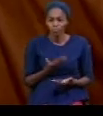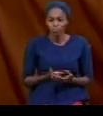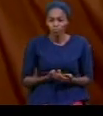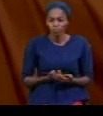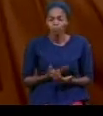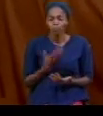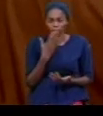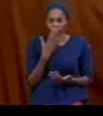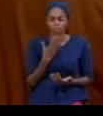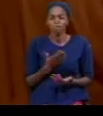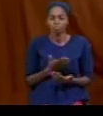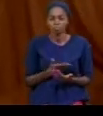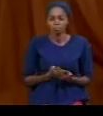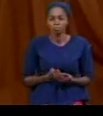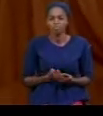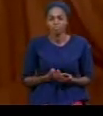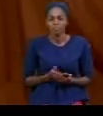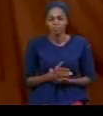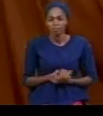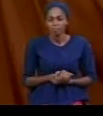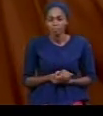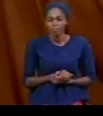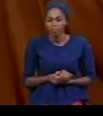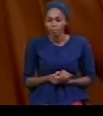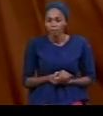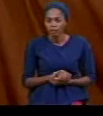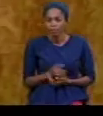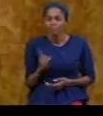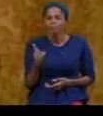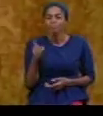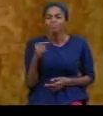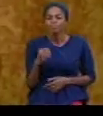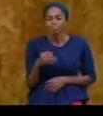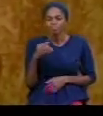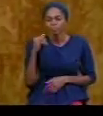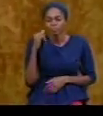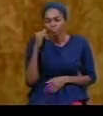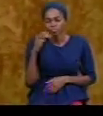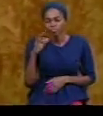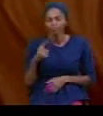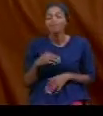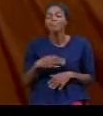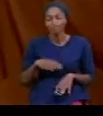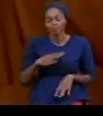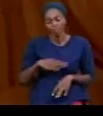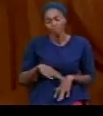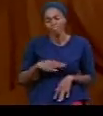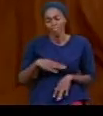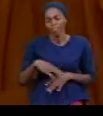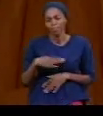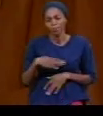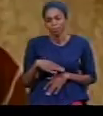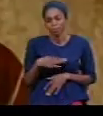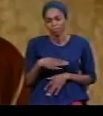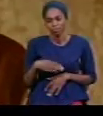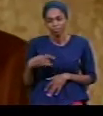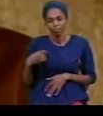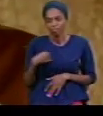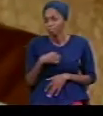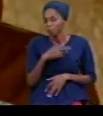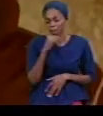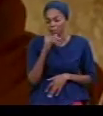Good. Hey, young lady, calm down. We are not evil